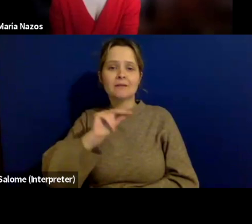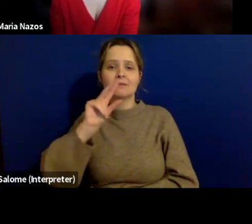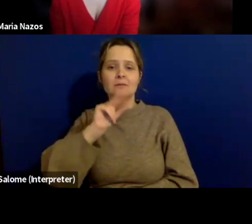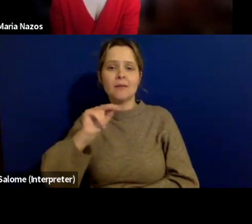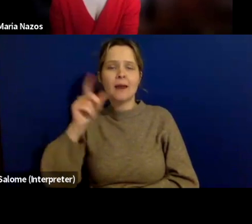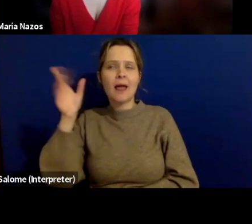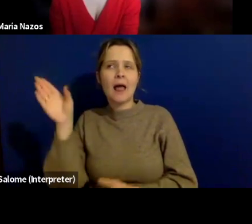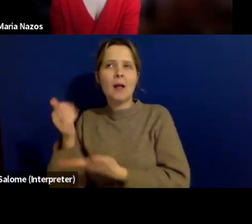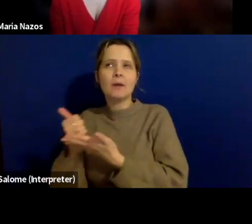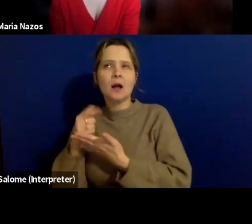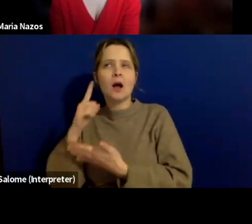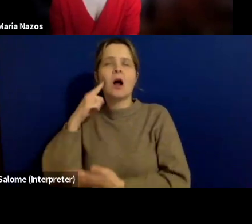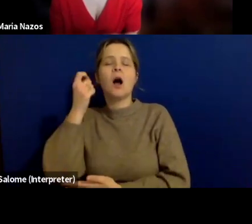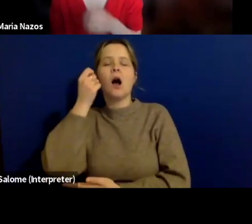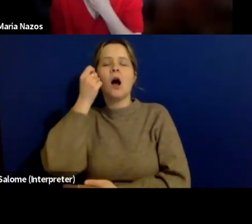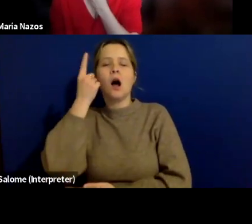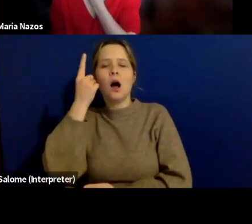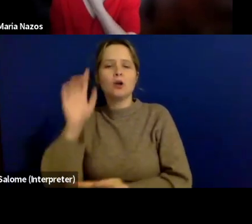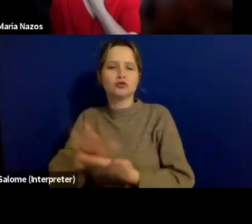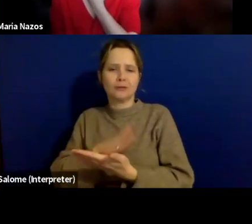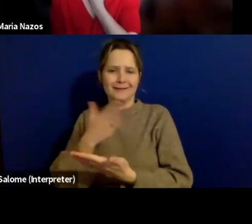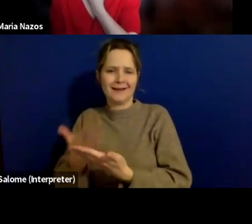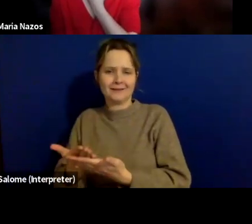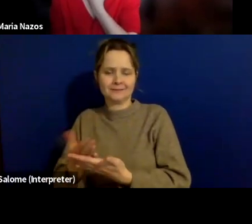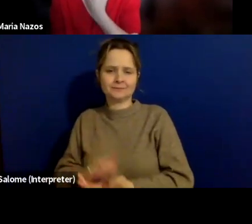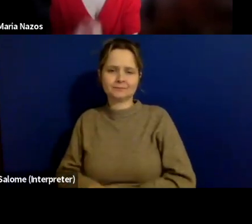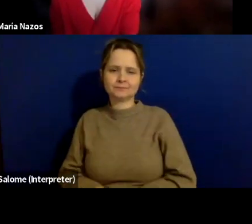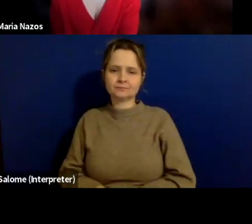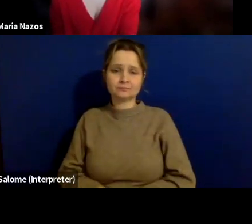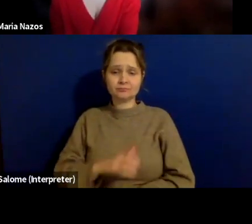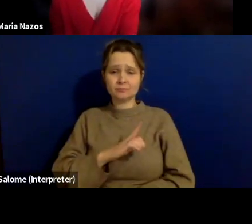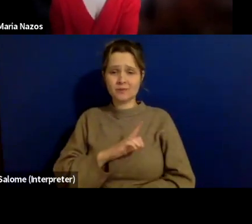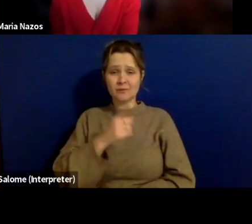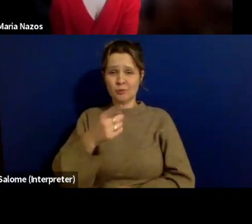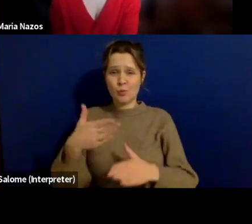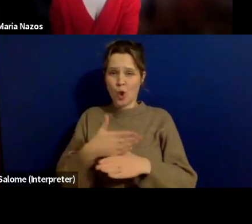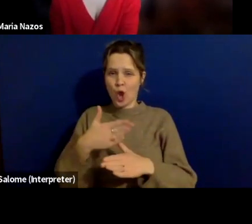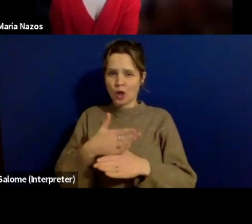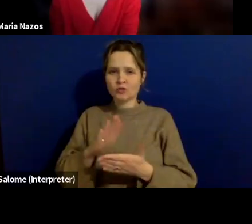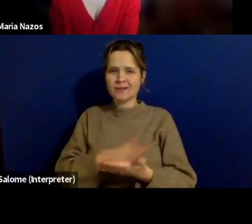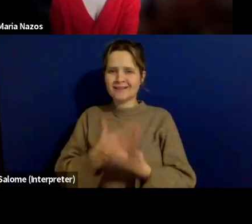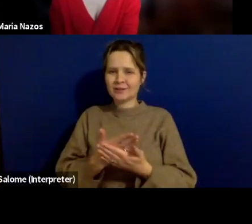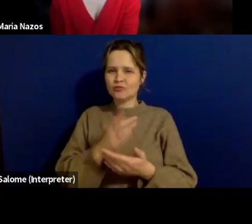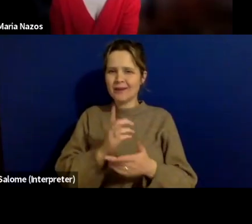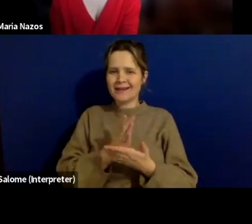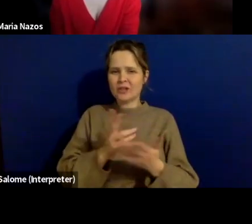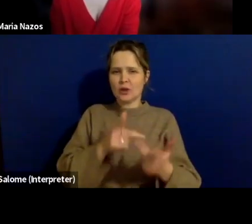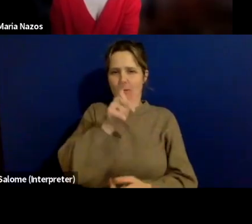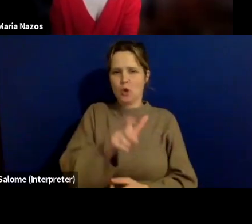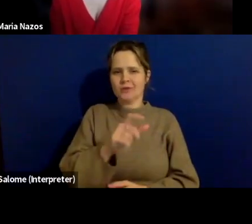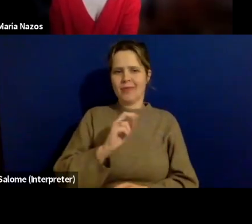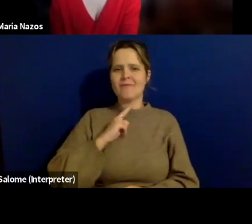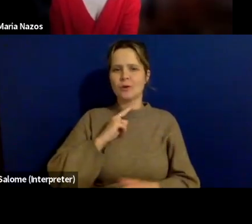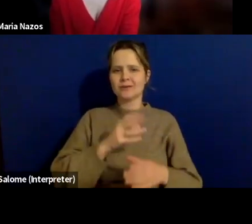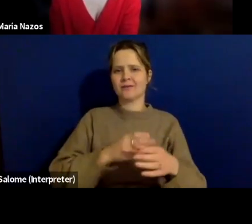was extremely useful as an introduction, because as a translator, what you're doing is you're inhabiting another poet's voice. You're stepping into